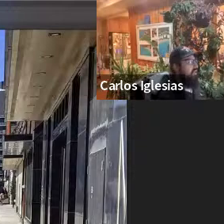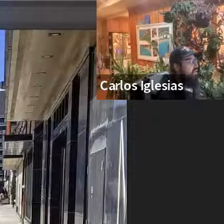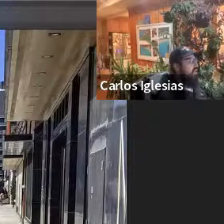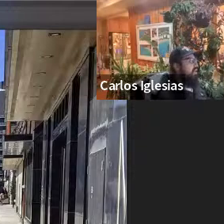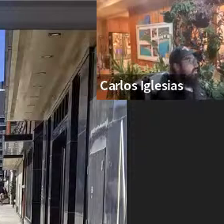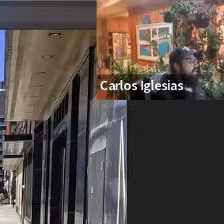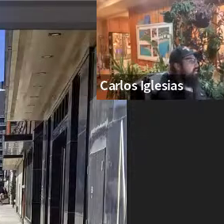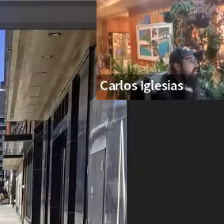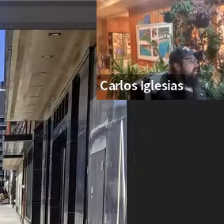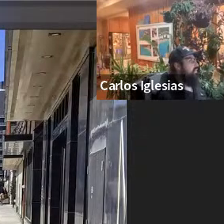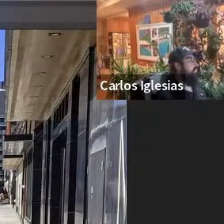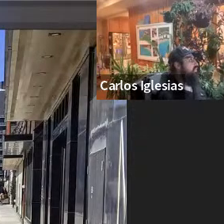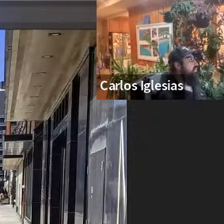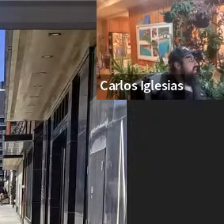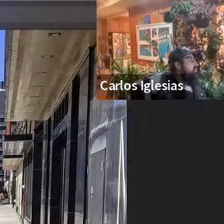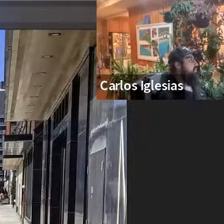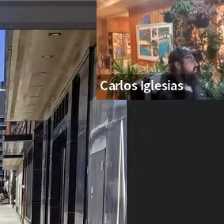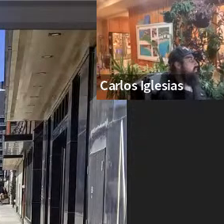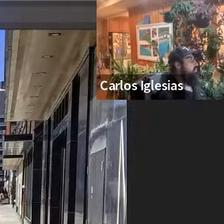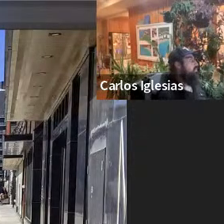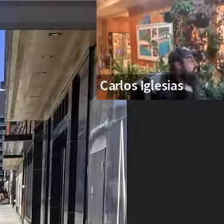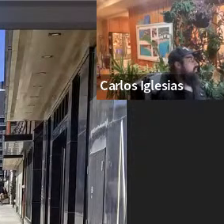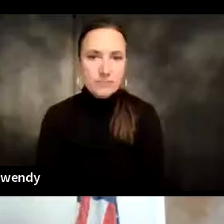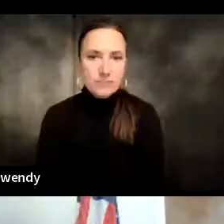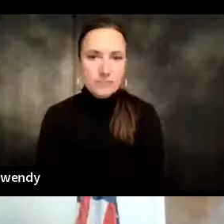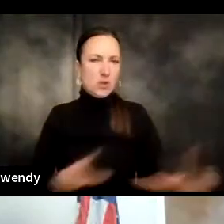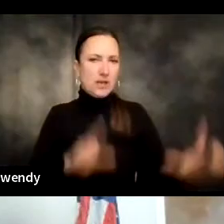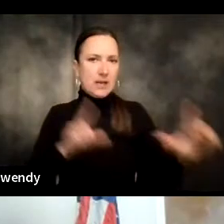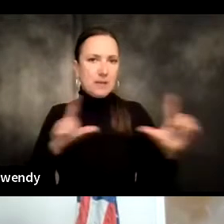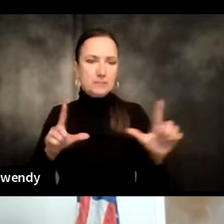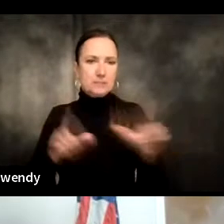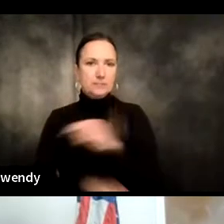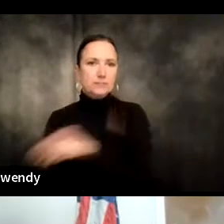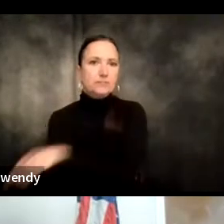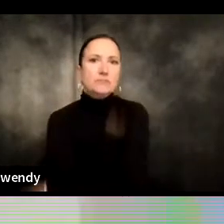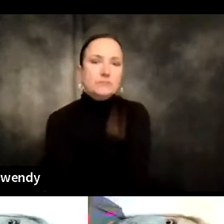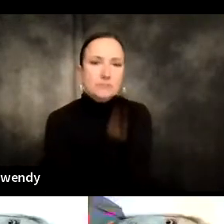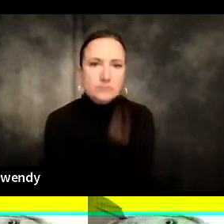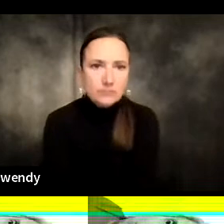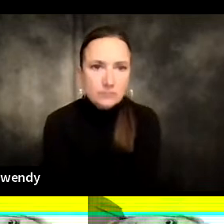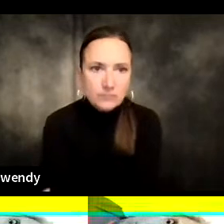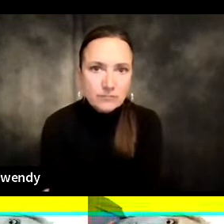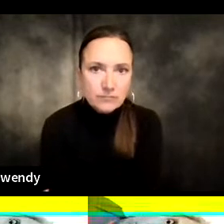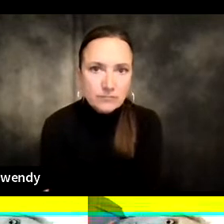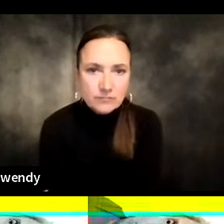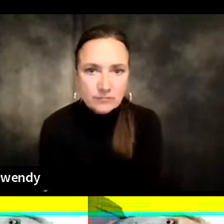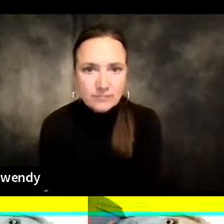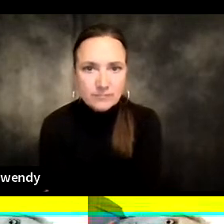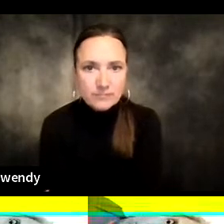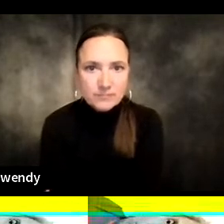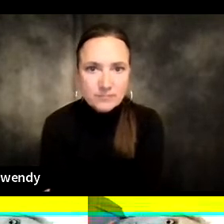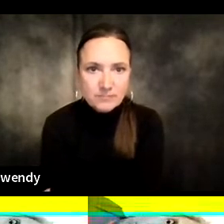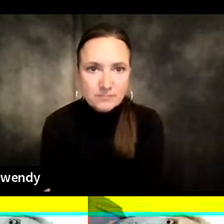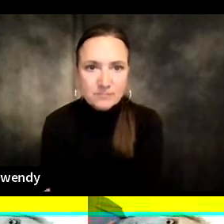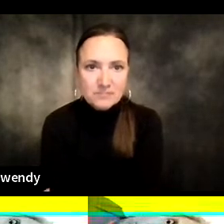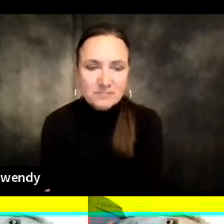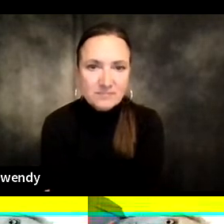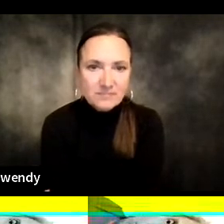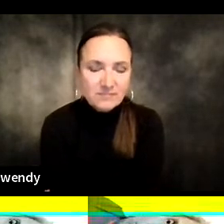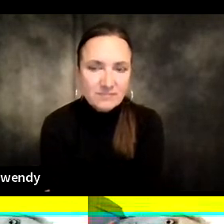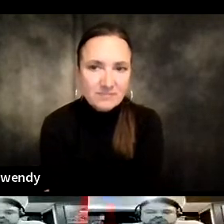only. And let me pull the plans back up. me share